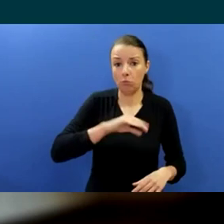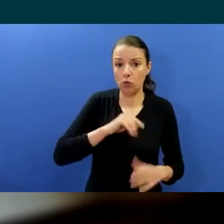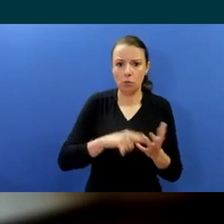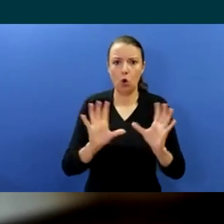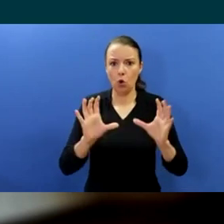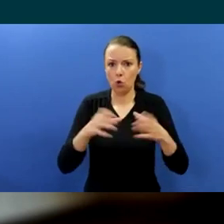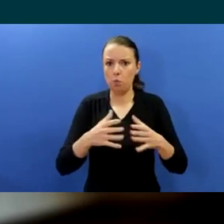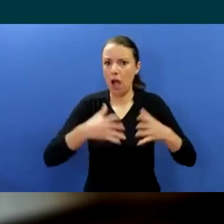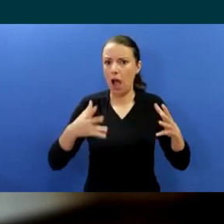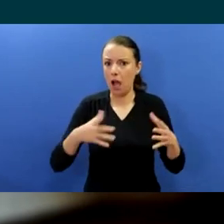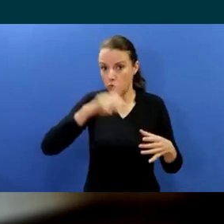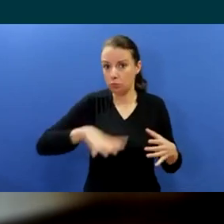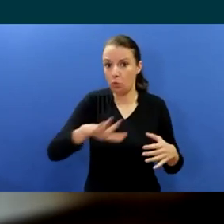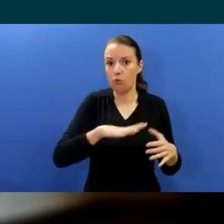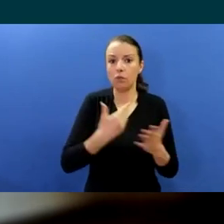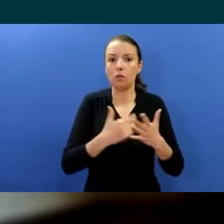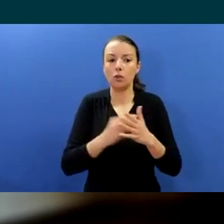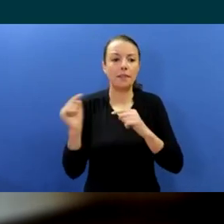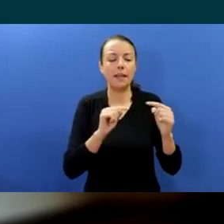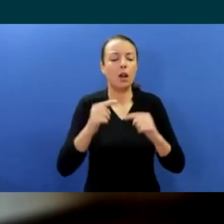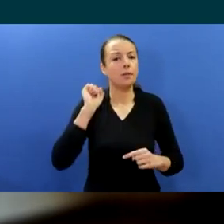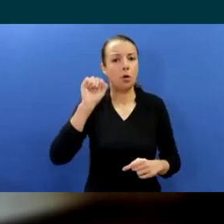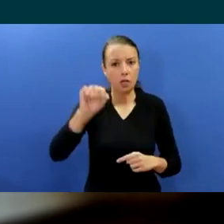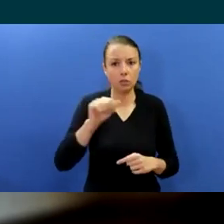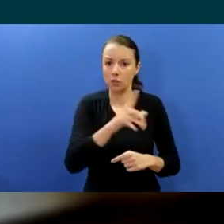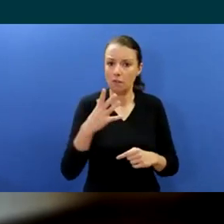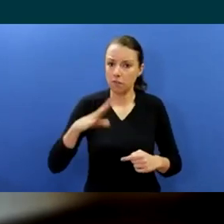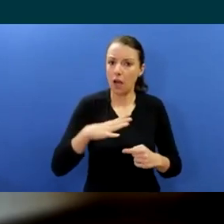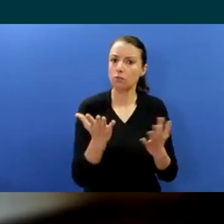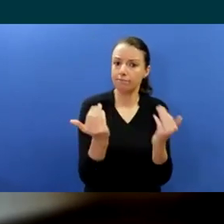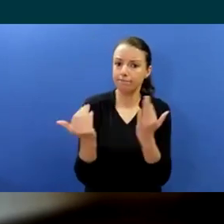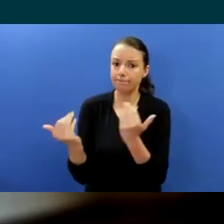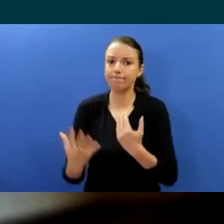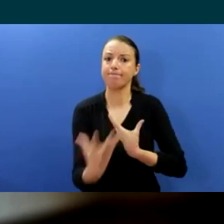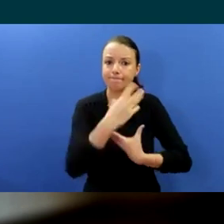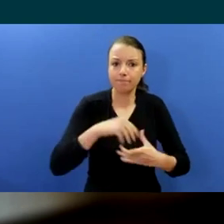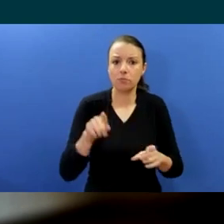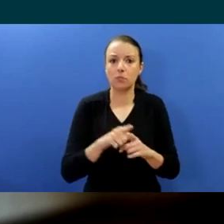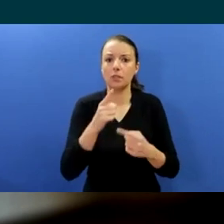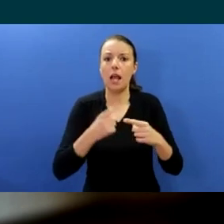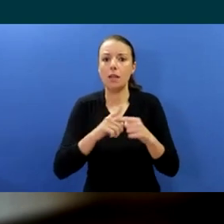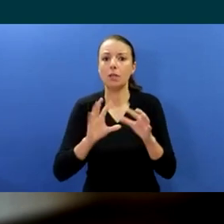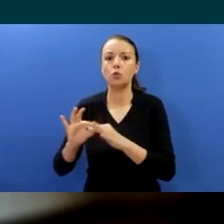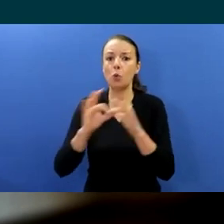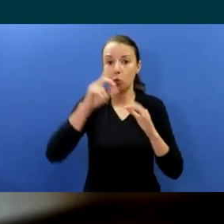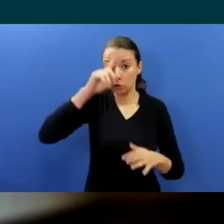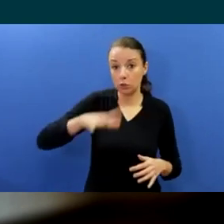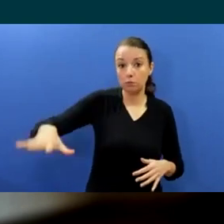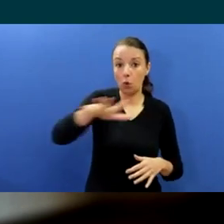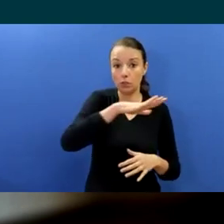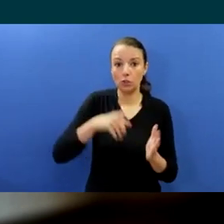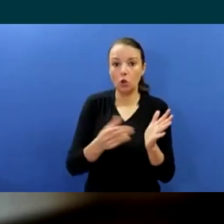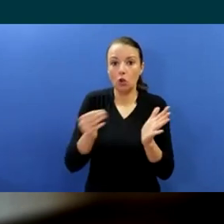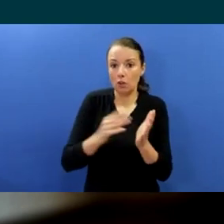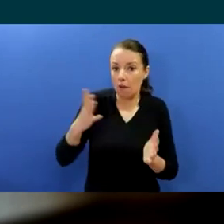dialogue. And it's a social cohesion factor. If it's done well, it can also divide if it's done unwell, but it